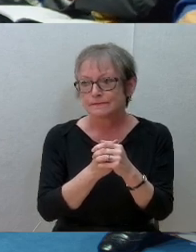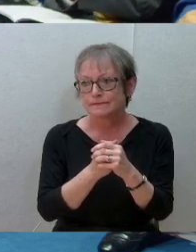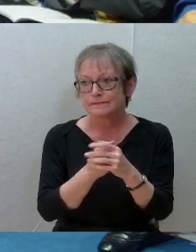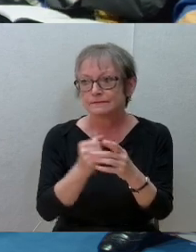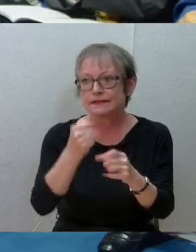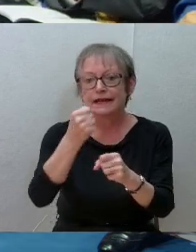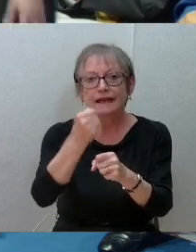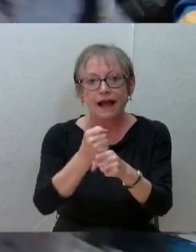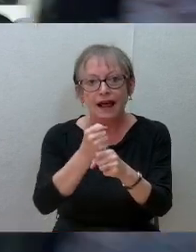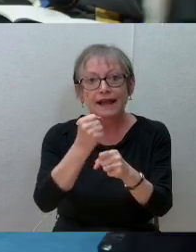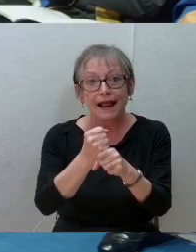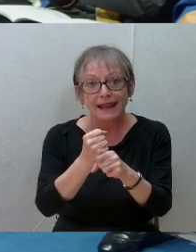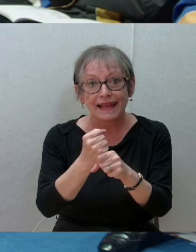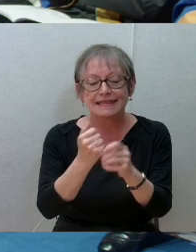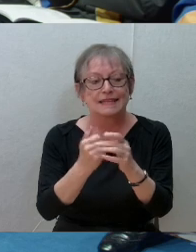Gaurav Bali.